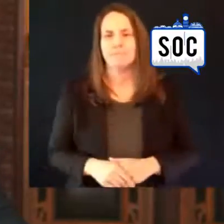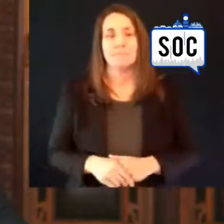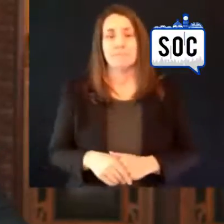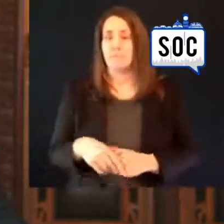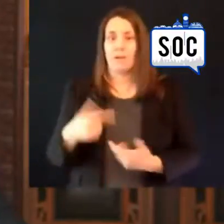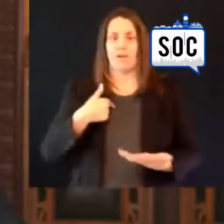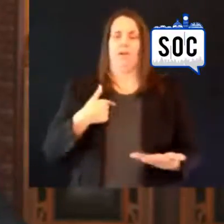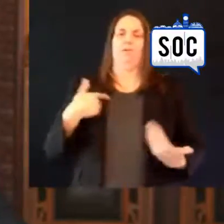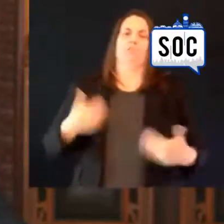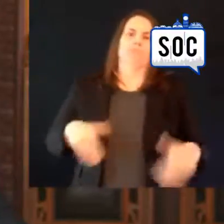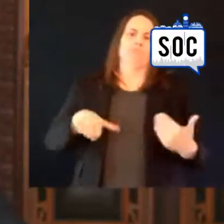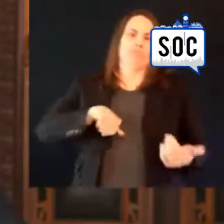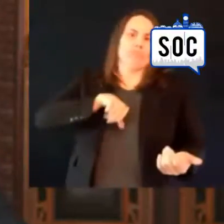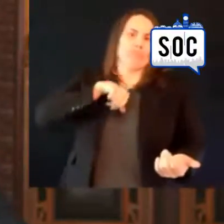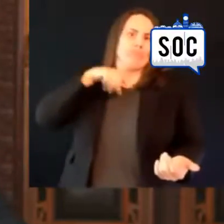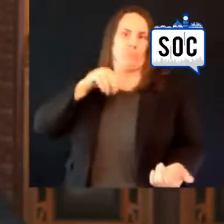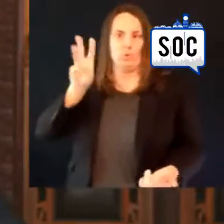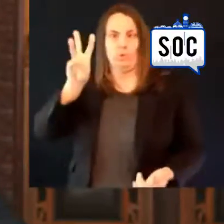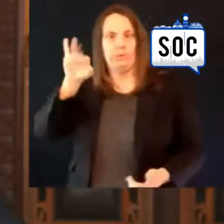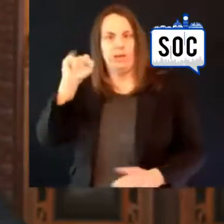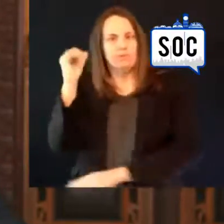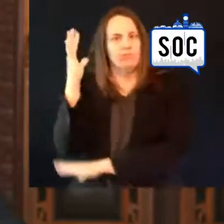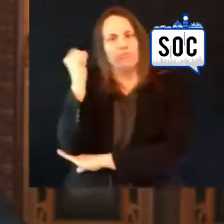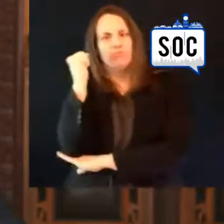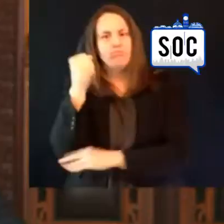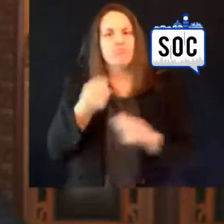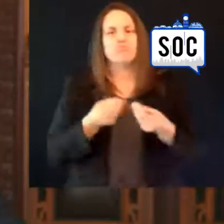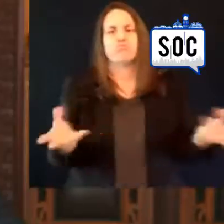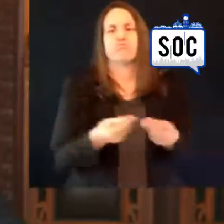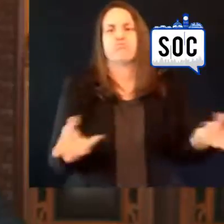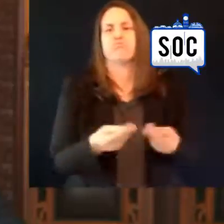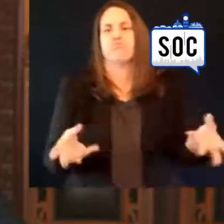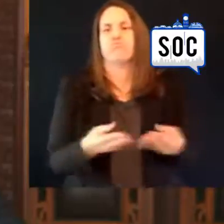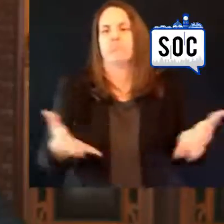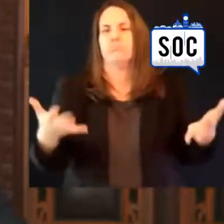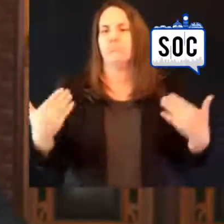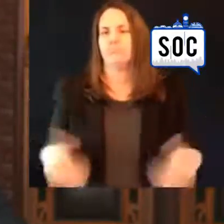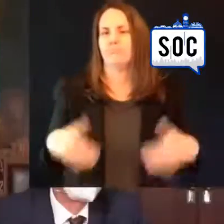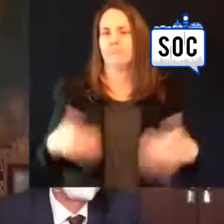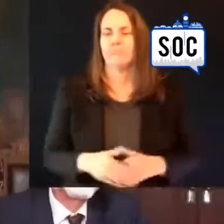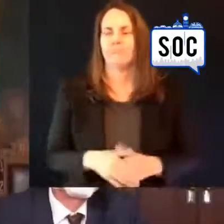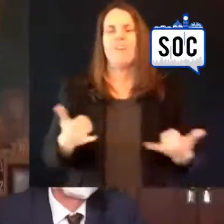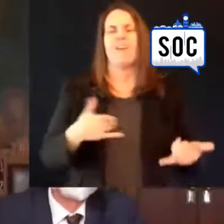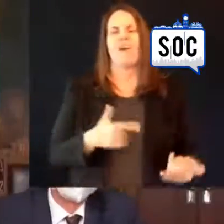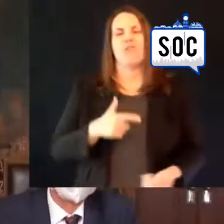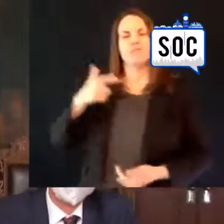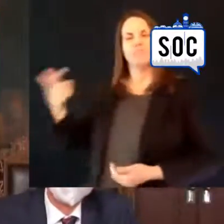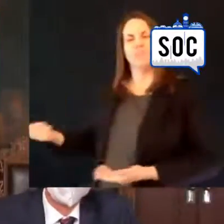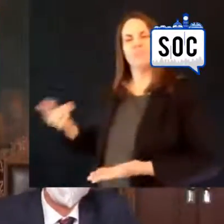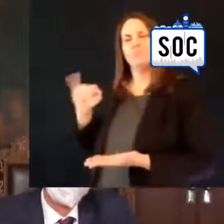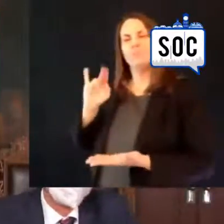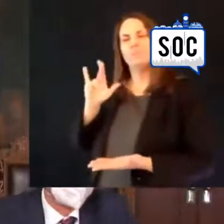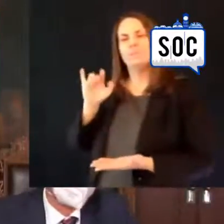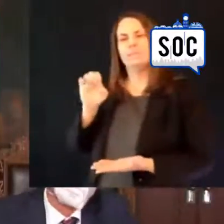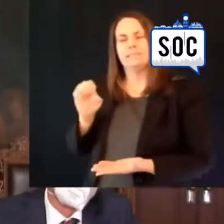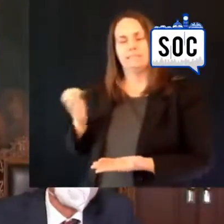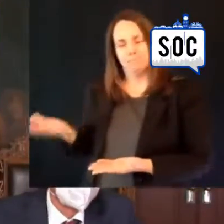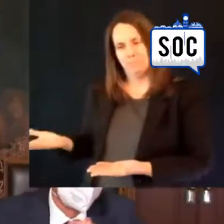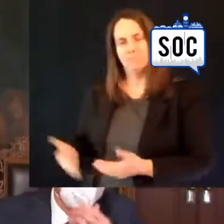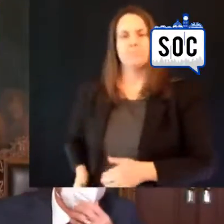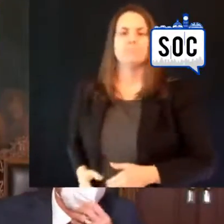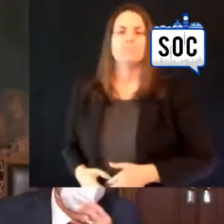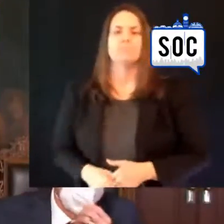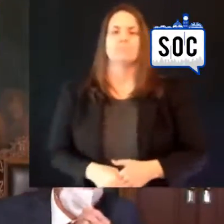things over to DHS Deputy Secretary Julie Willems Van Dyke. Julie, it's all yours. Well, thank you, Governor, and